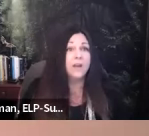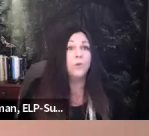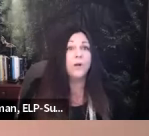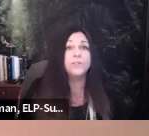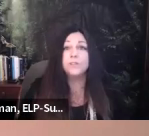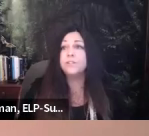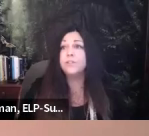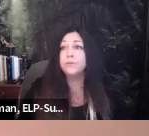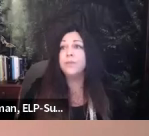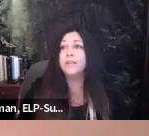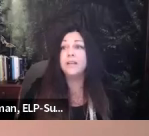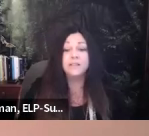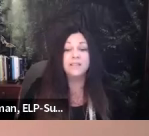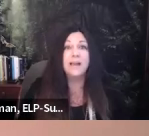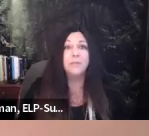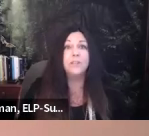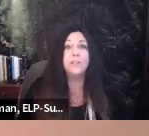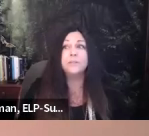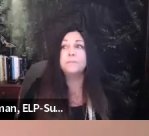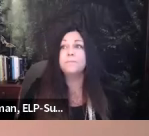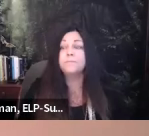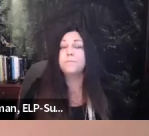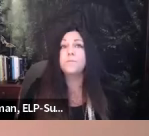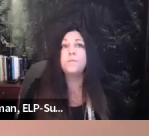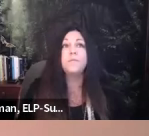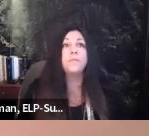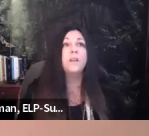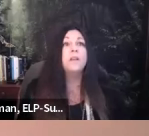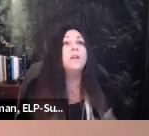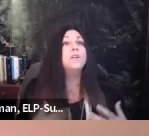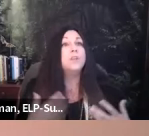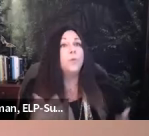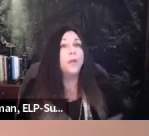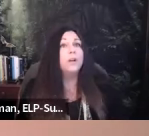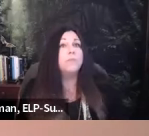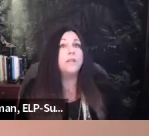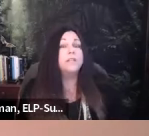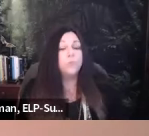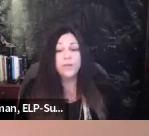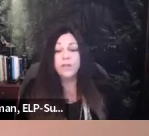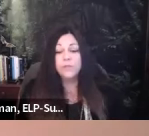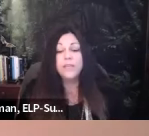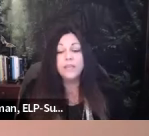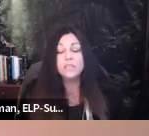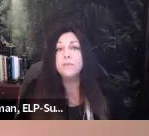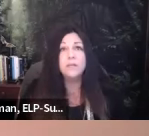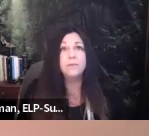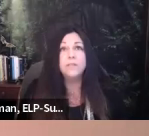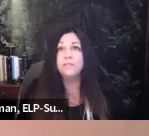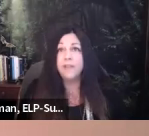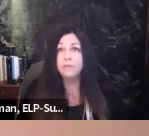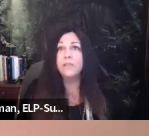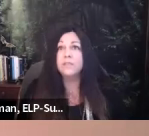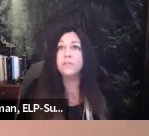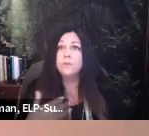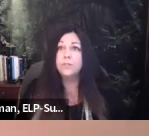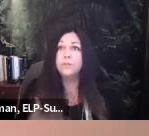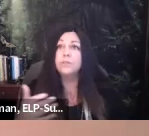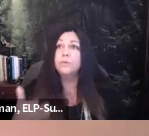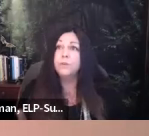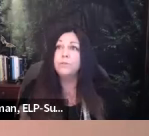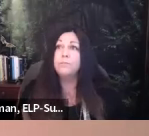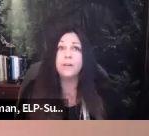direct care while services are being established. So we are committed to working really intimately with these families